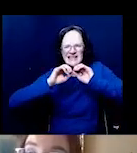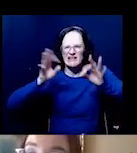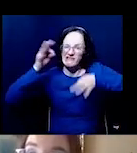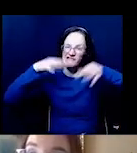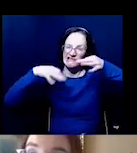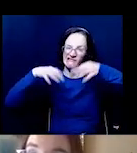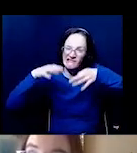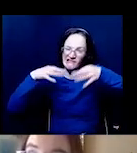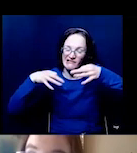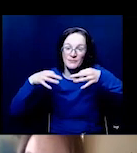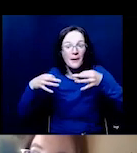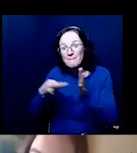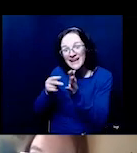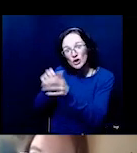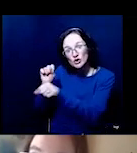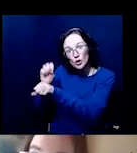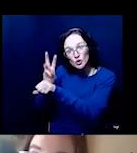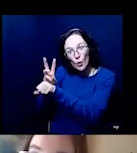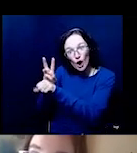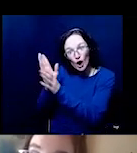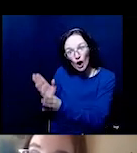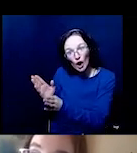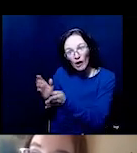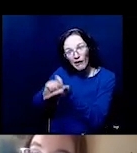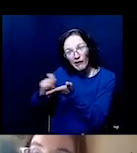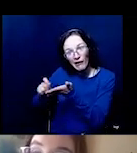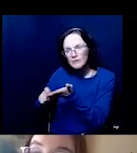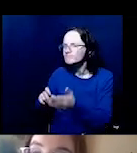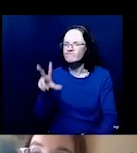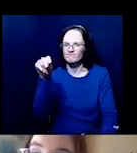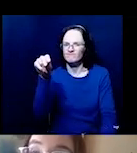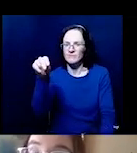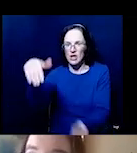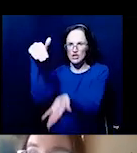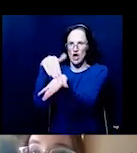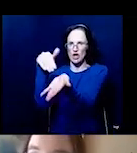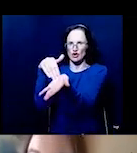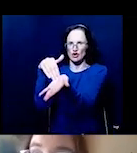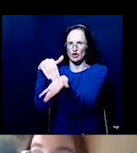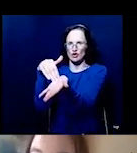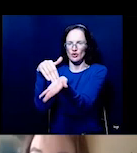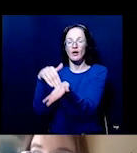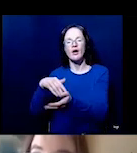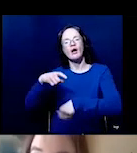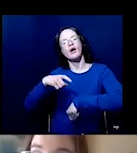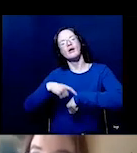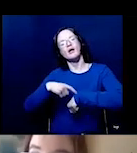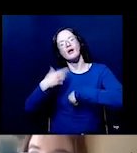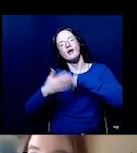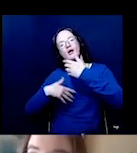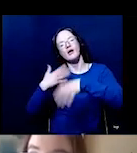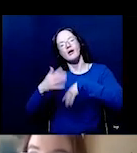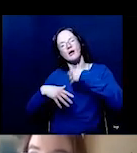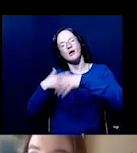social worker wouldn't work. So you need that. You need to open it. It can take some time for that because you need to meet the